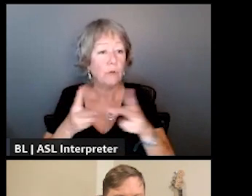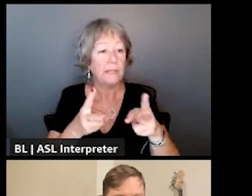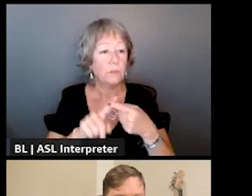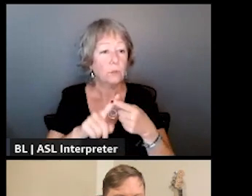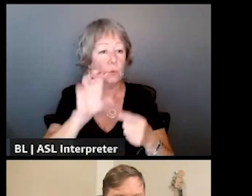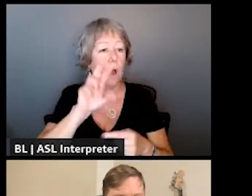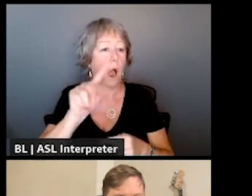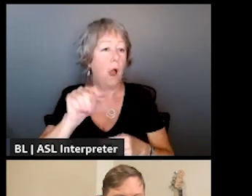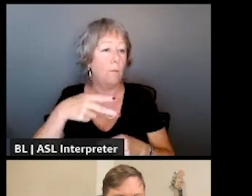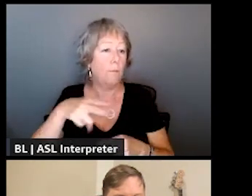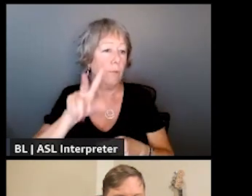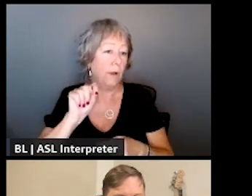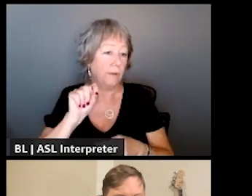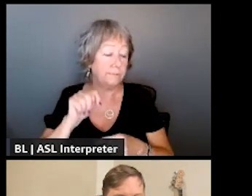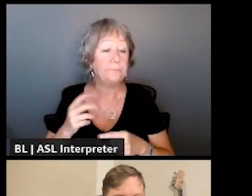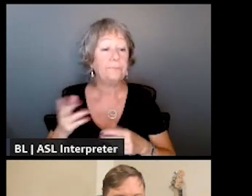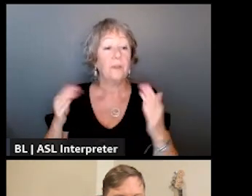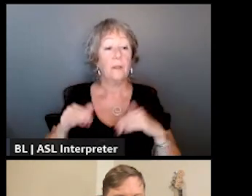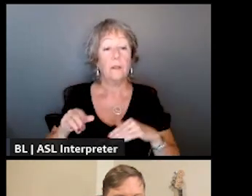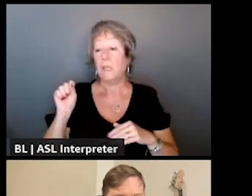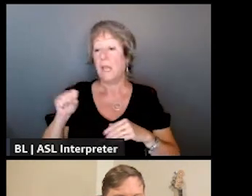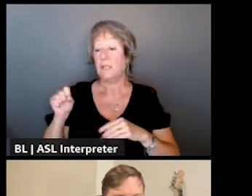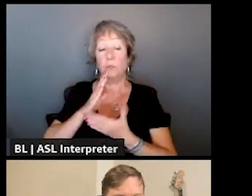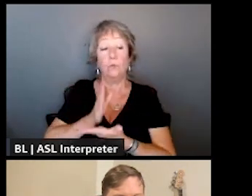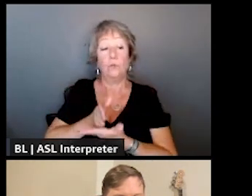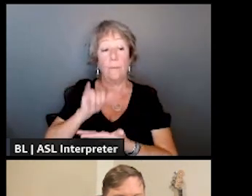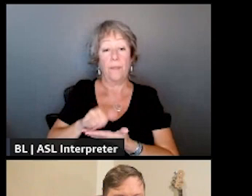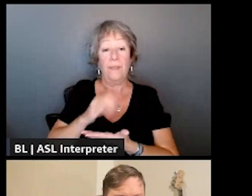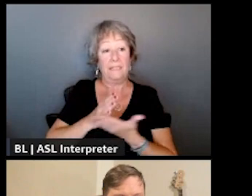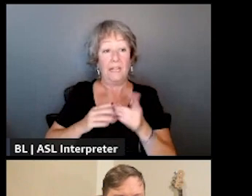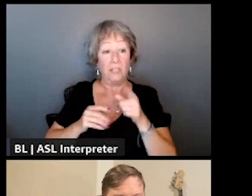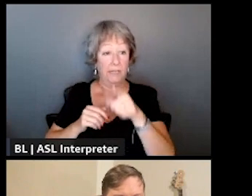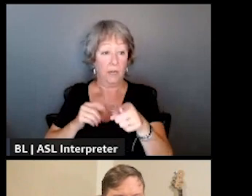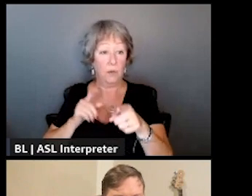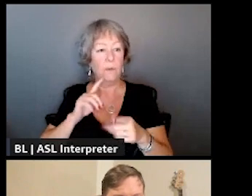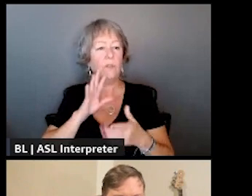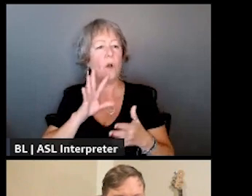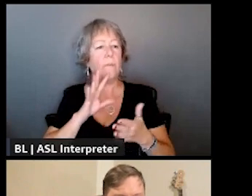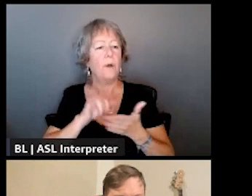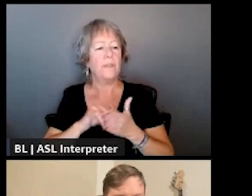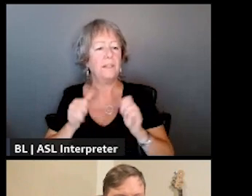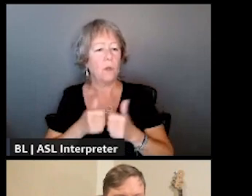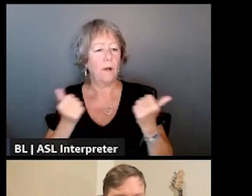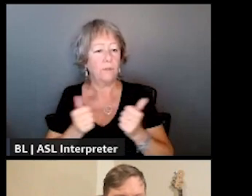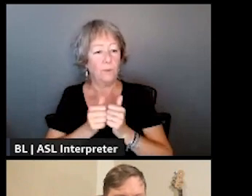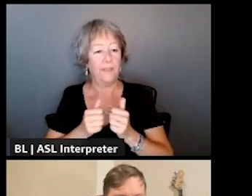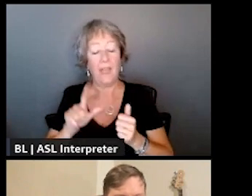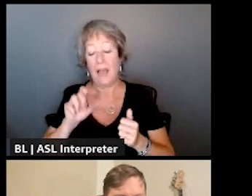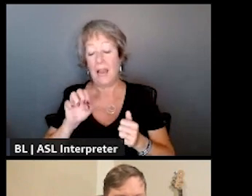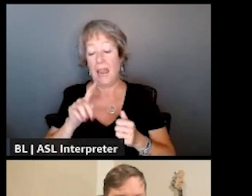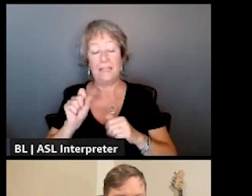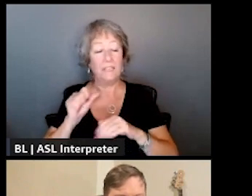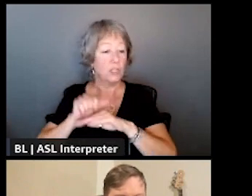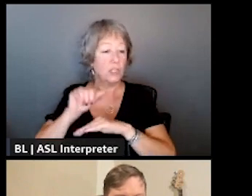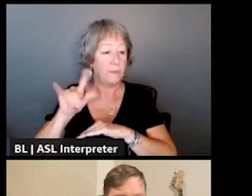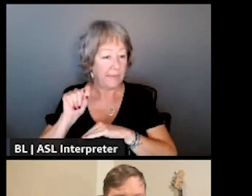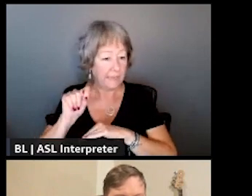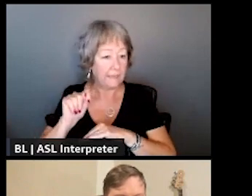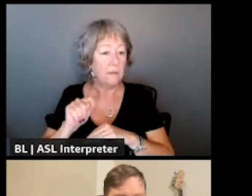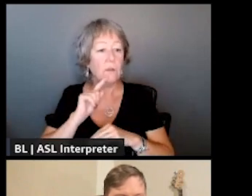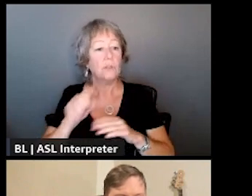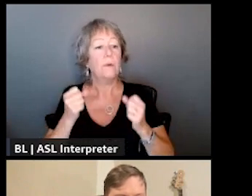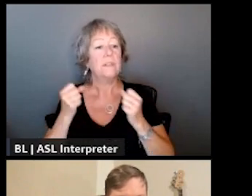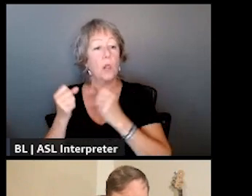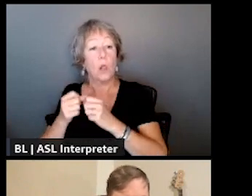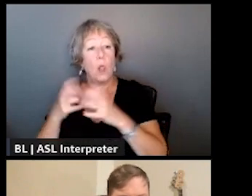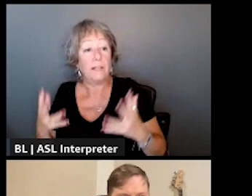there. Yeah, just to quickly stop on this section, this is something that we talk about a lot on Let's Ship It with AWS Modernization. There's always lots of things you